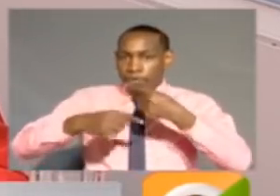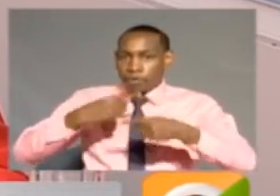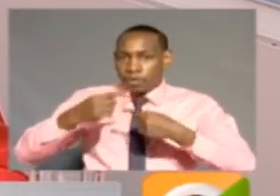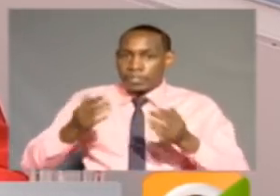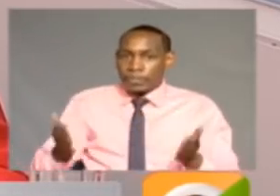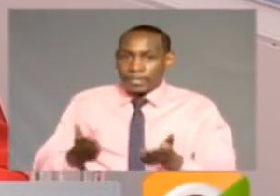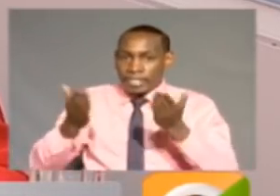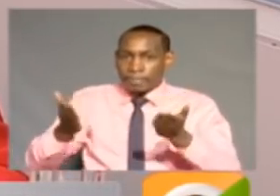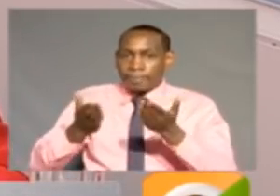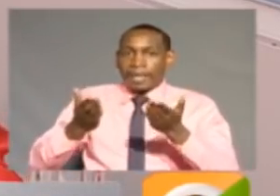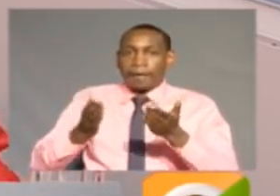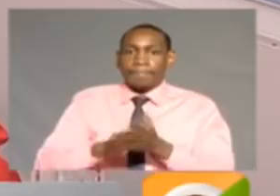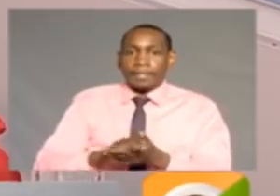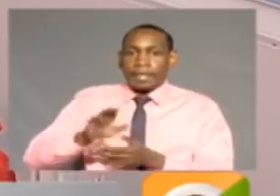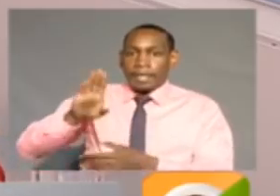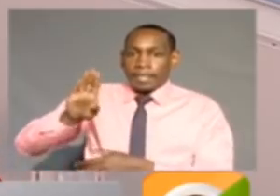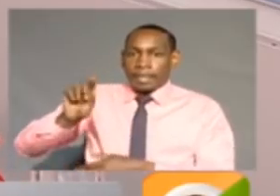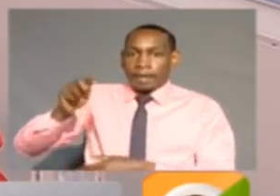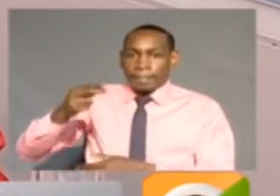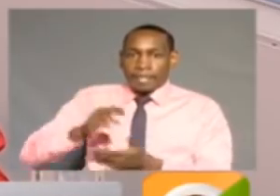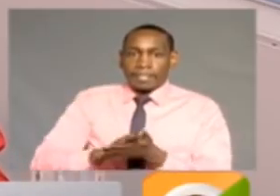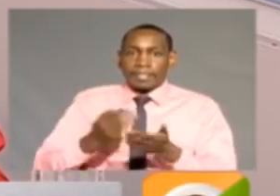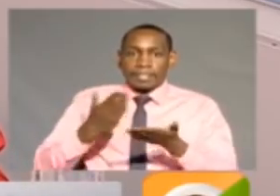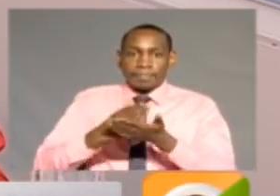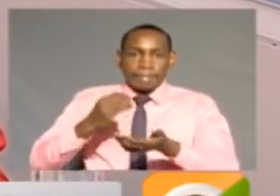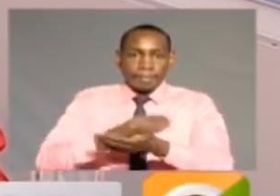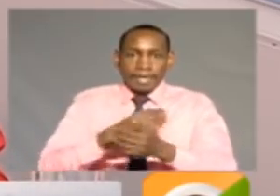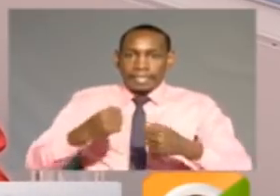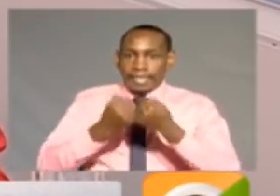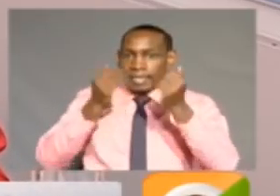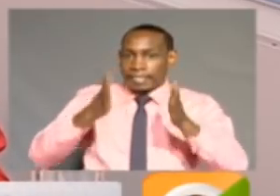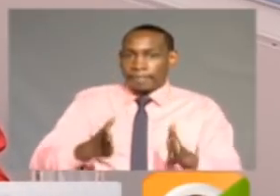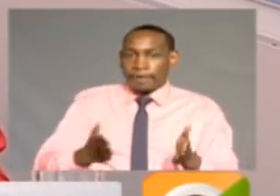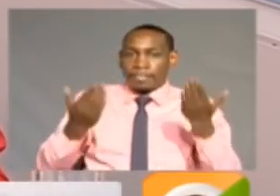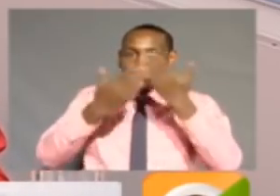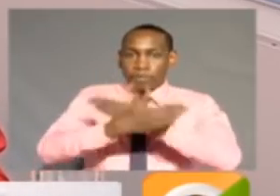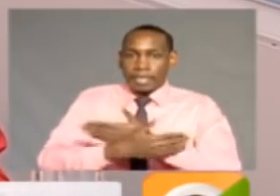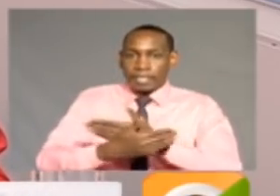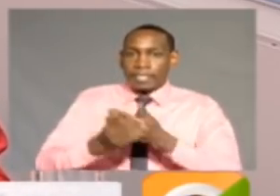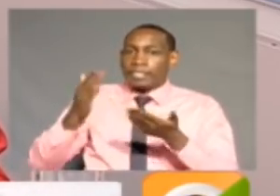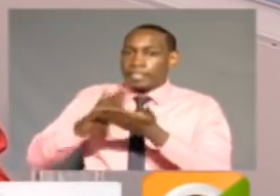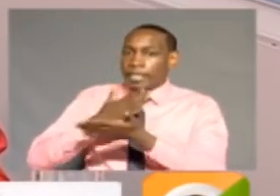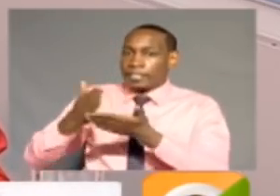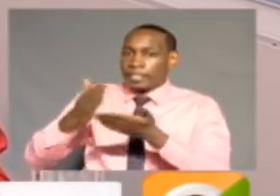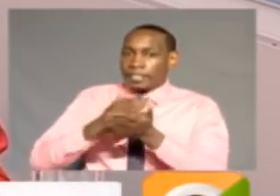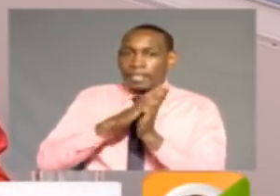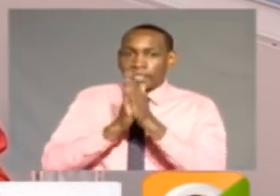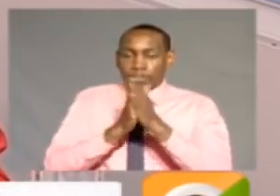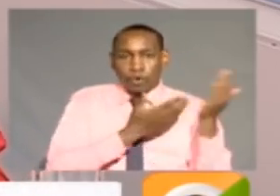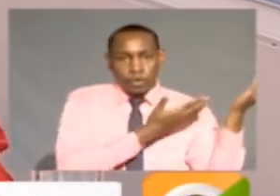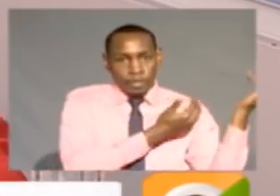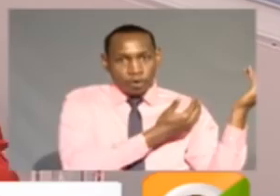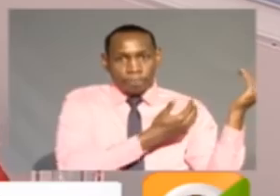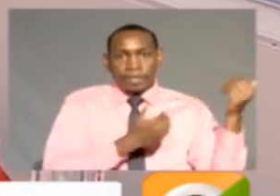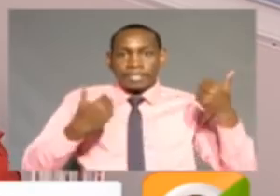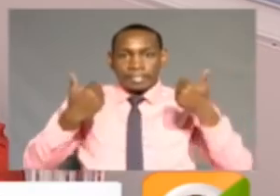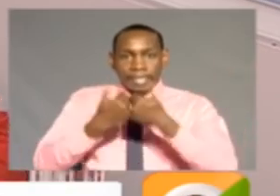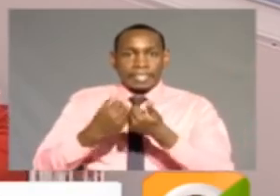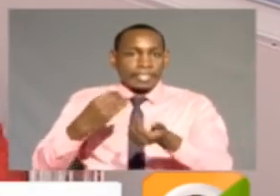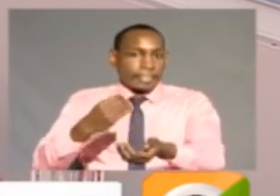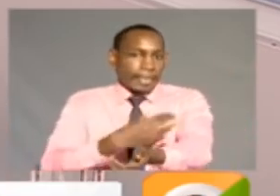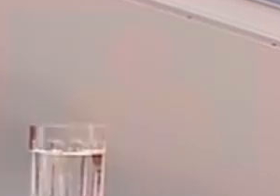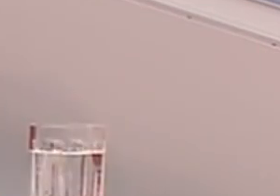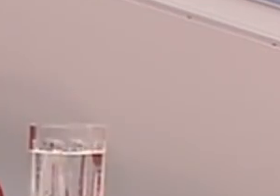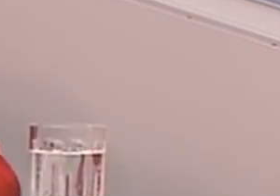to inspire. Beth Mugo is a cancer survivor and tonight shares a story of hope in the fight against